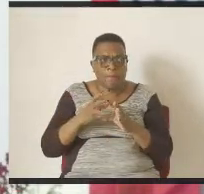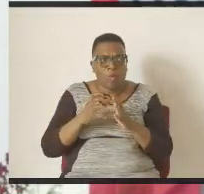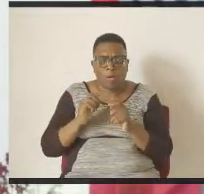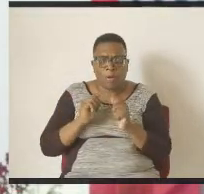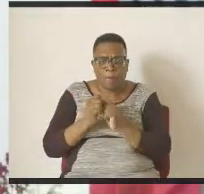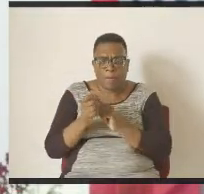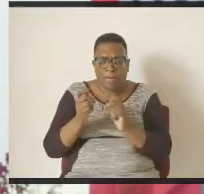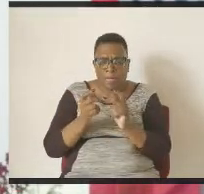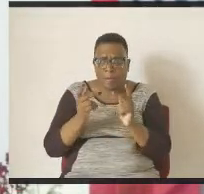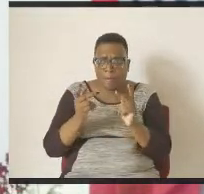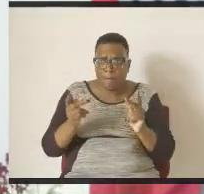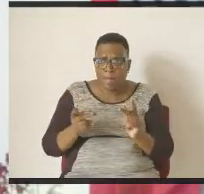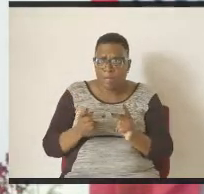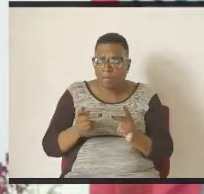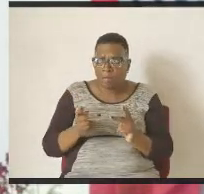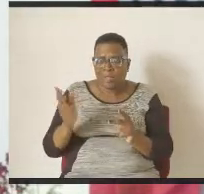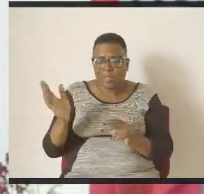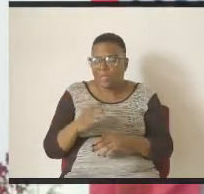another Easter,